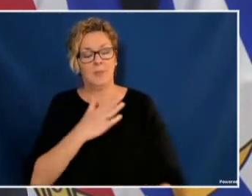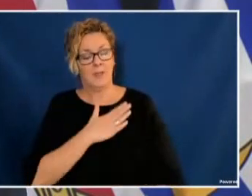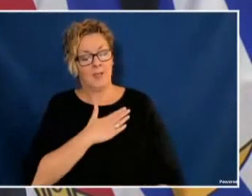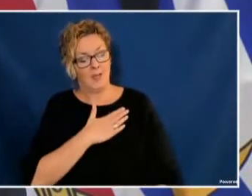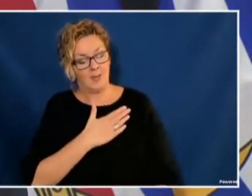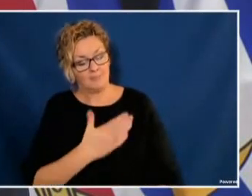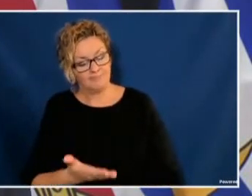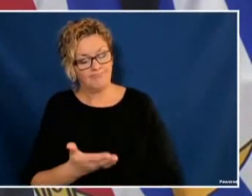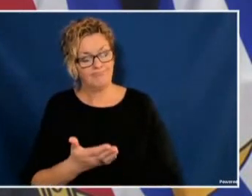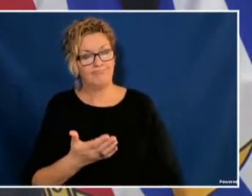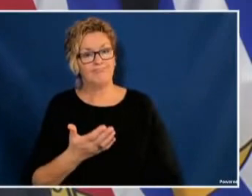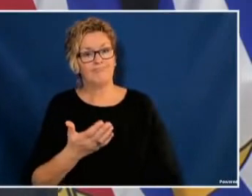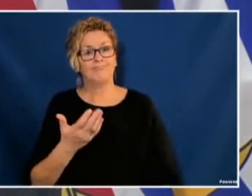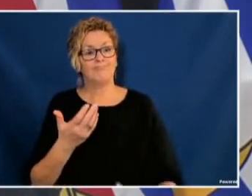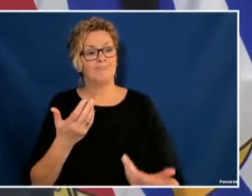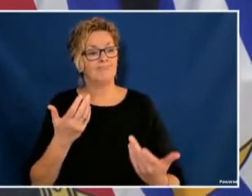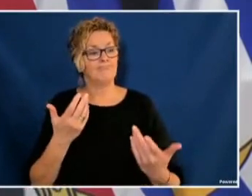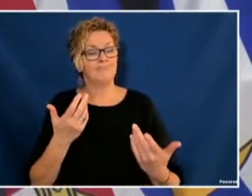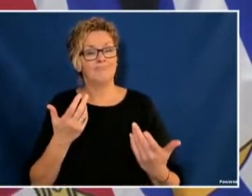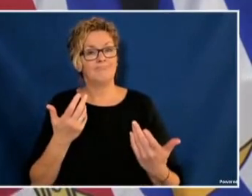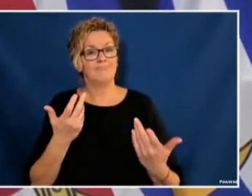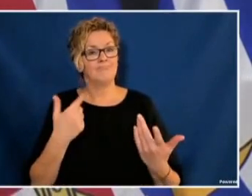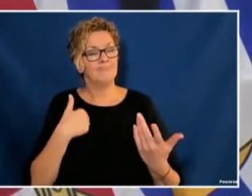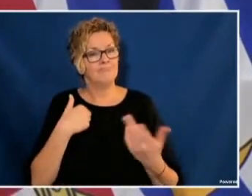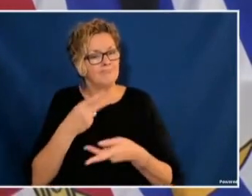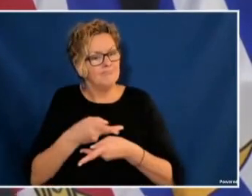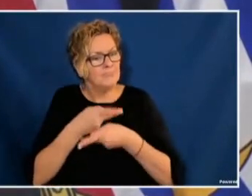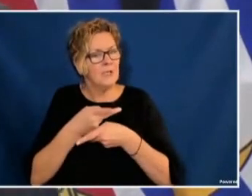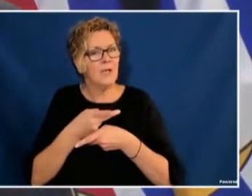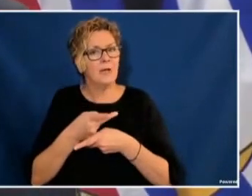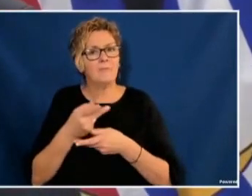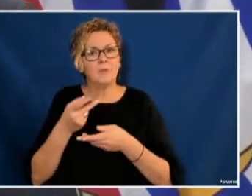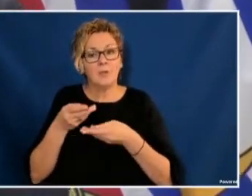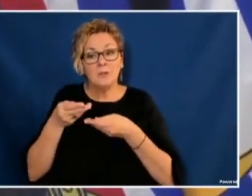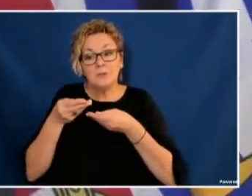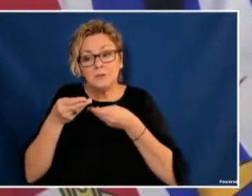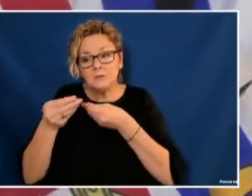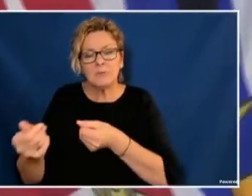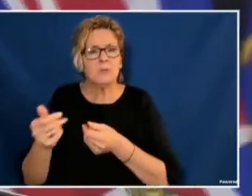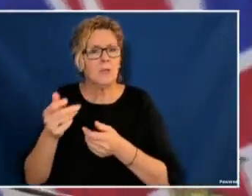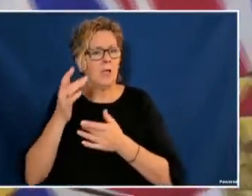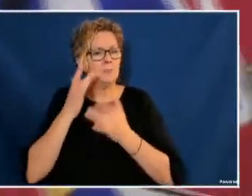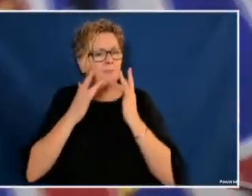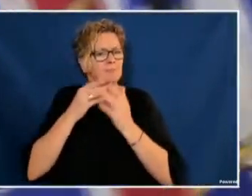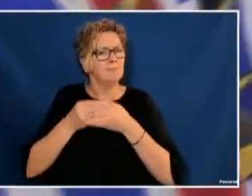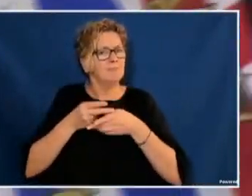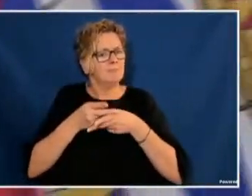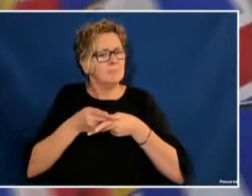intention de le faire. Thank you very much. Merci beaucoup. We'll see you Wednesday.